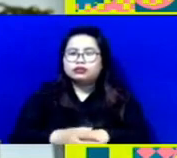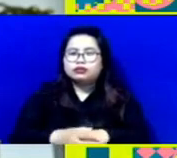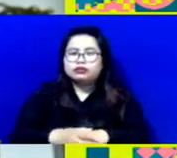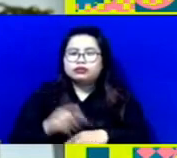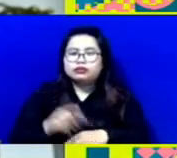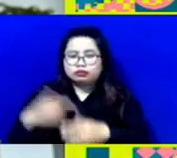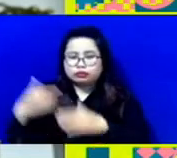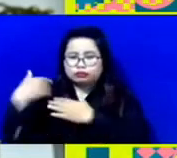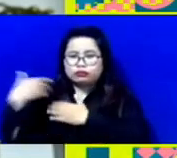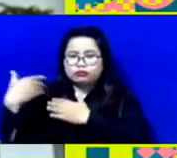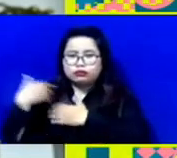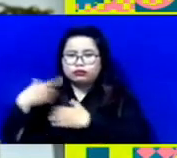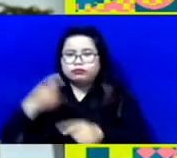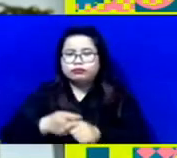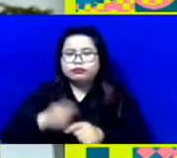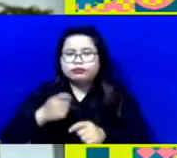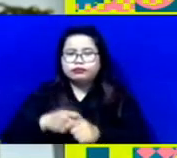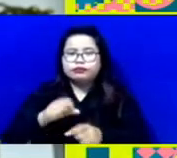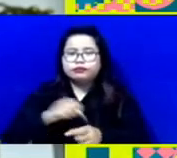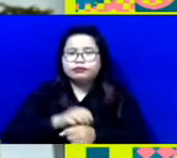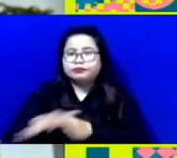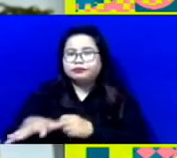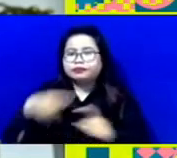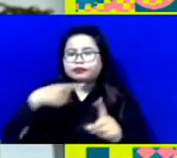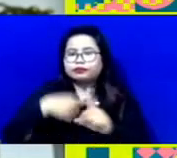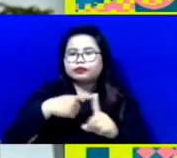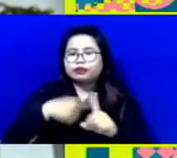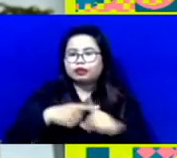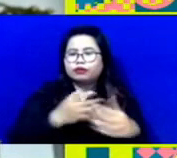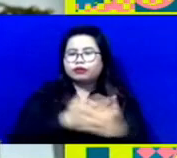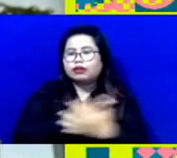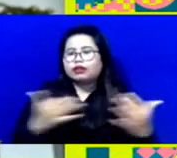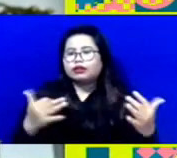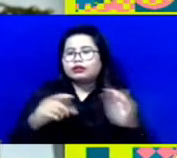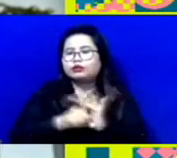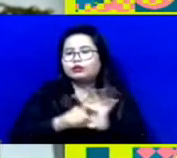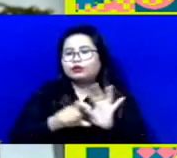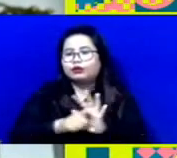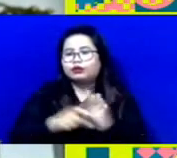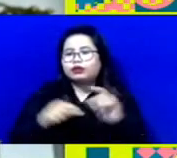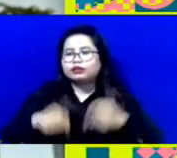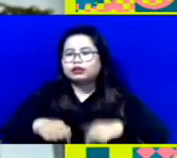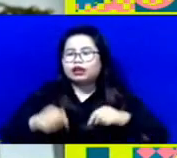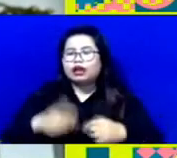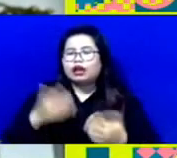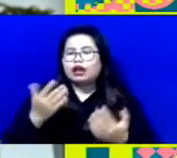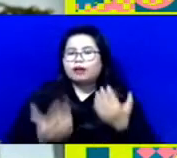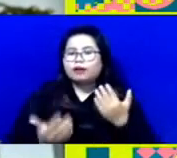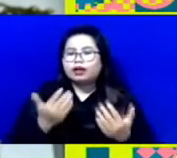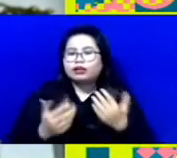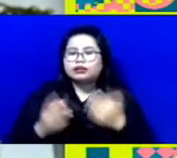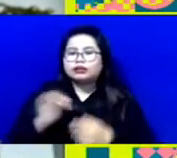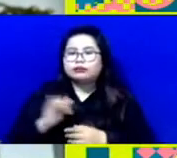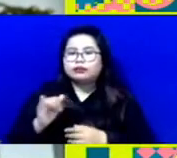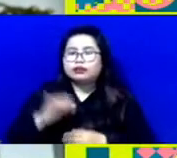public. For example, ride-hailing applications like Gojek, besides streamlining